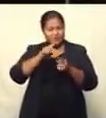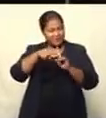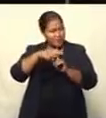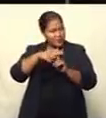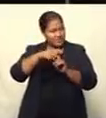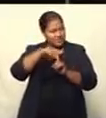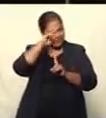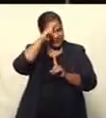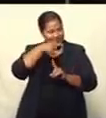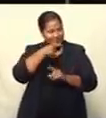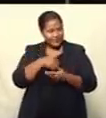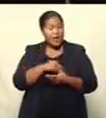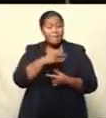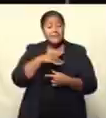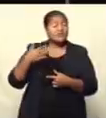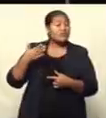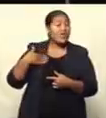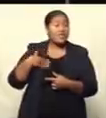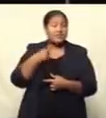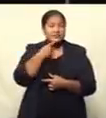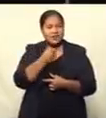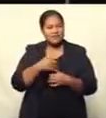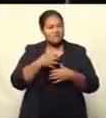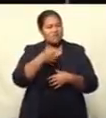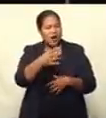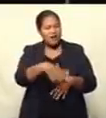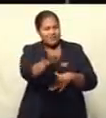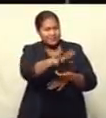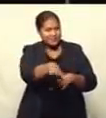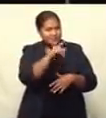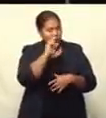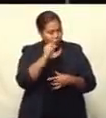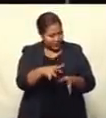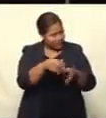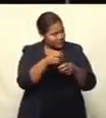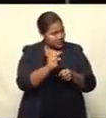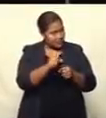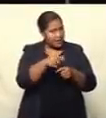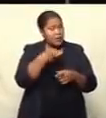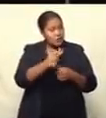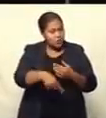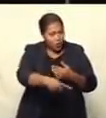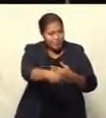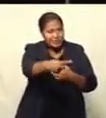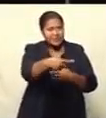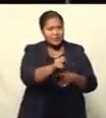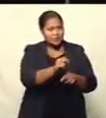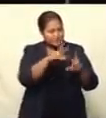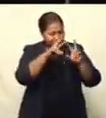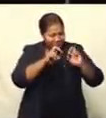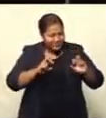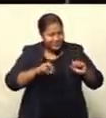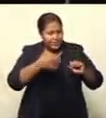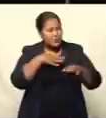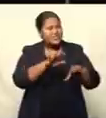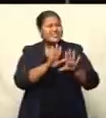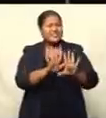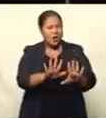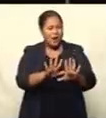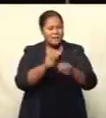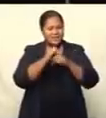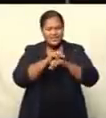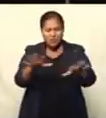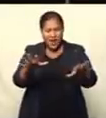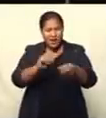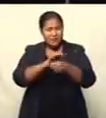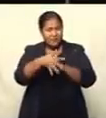COVID-19. The Ministry of Health says more areas will be cordoned off as part of their ongoing investigation as they try to stomp out COVID-19